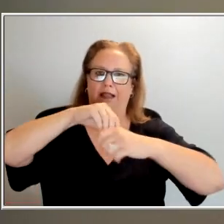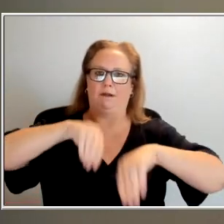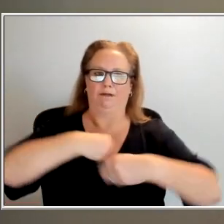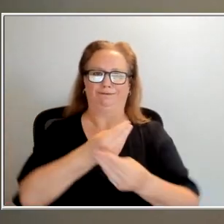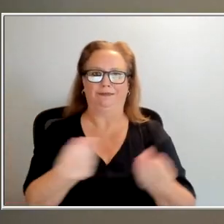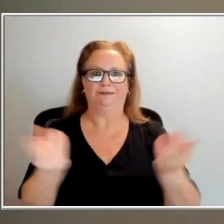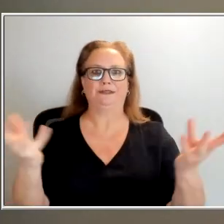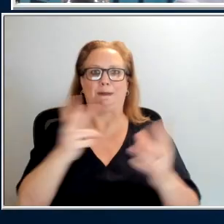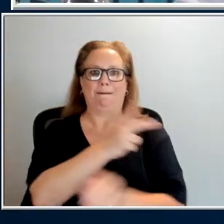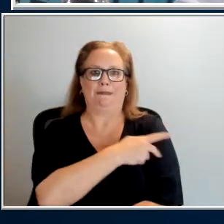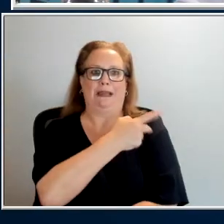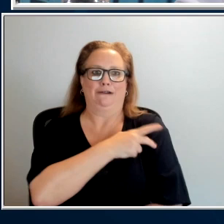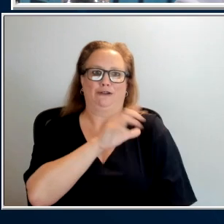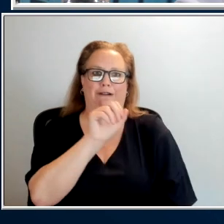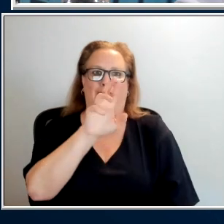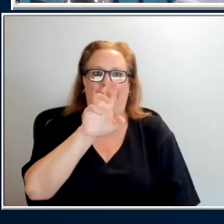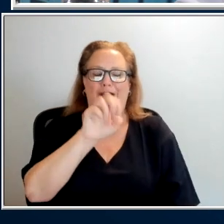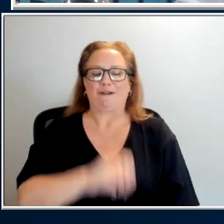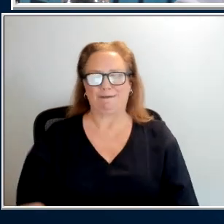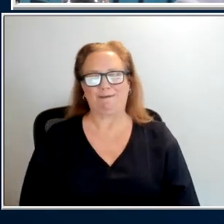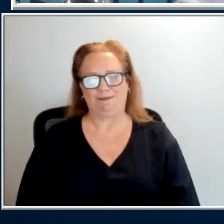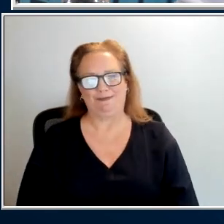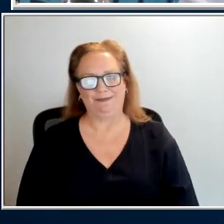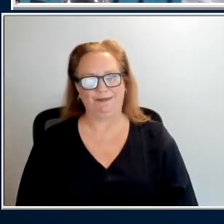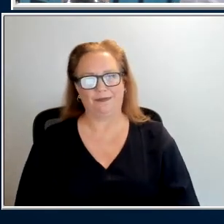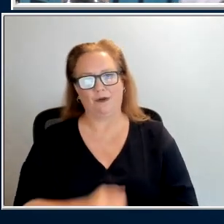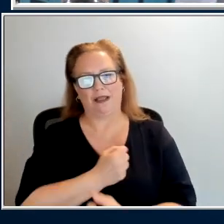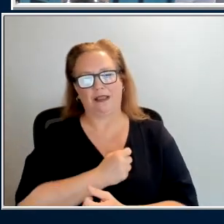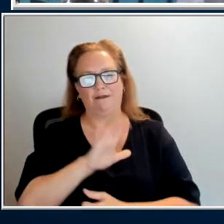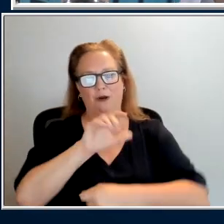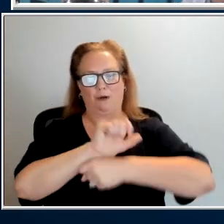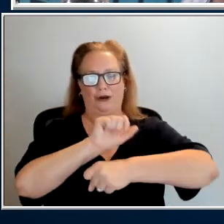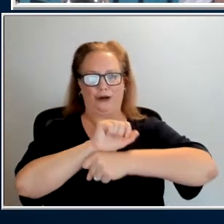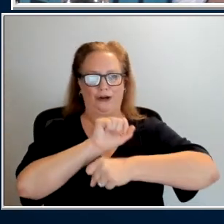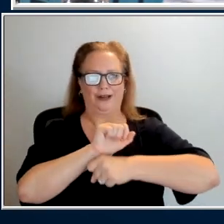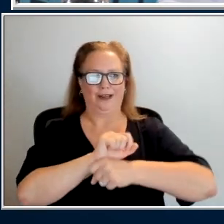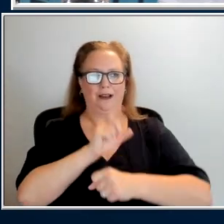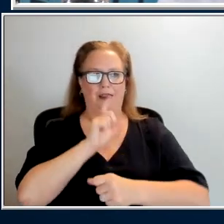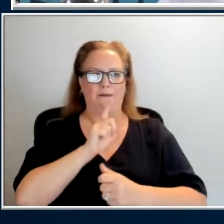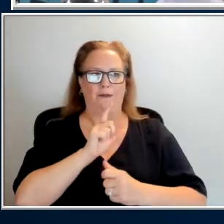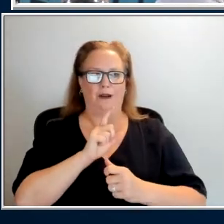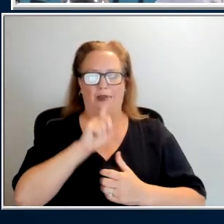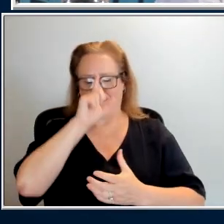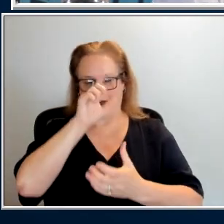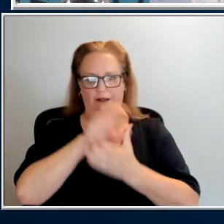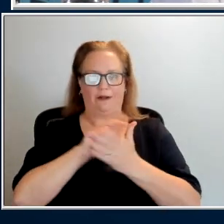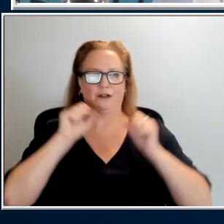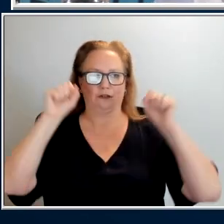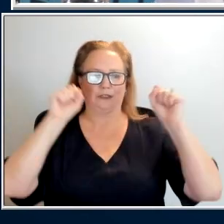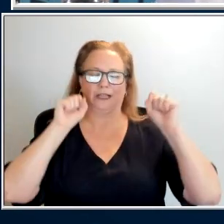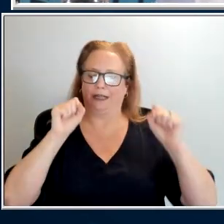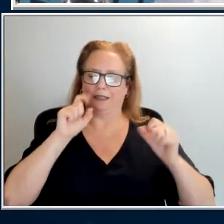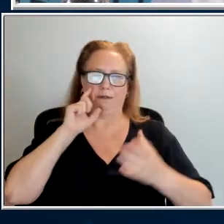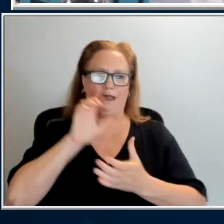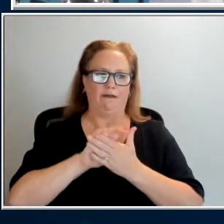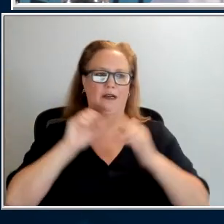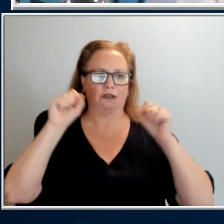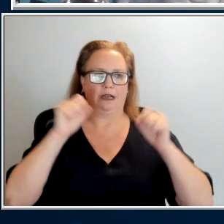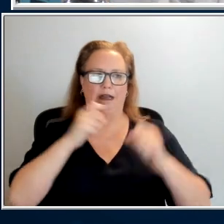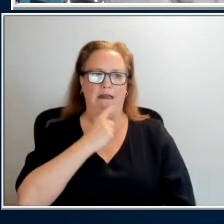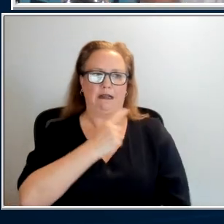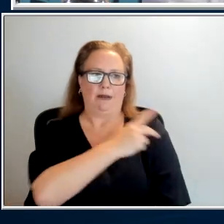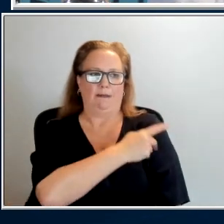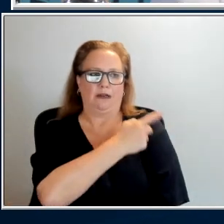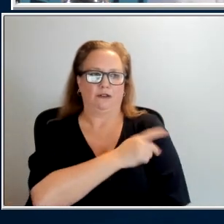patient care. That's awesome. I love your work. That is, and I'm such a huge believer in exercise. And man, I tell my patients this all the time. I